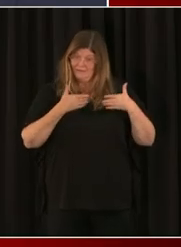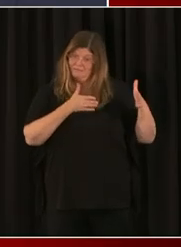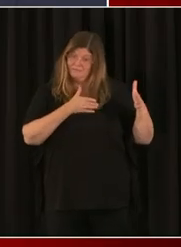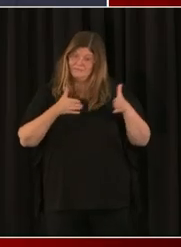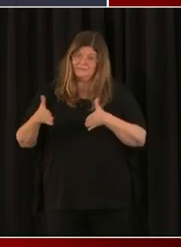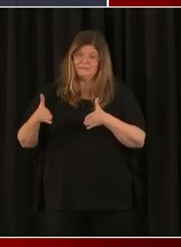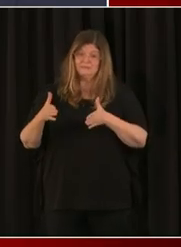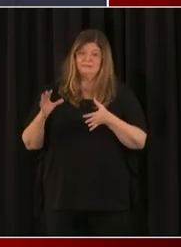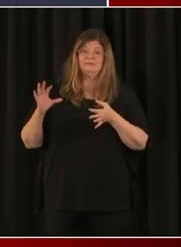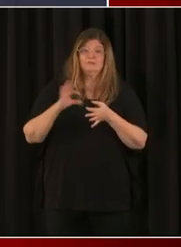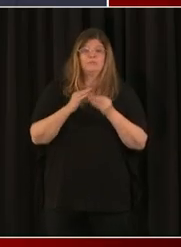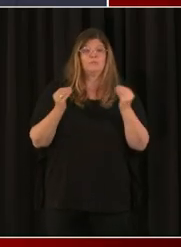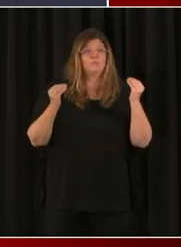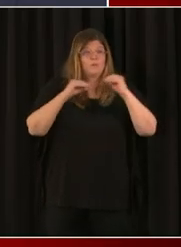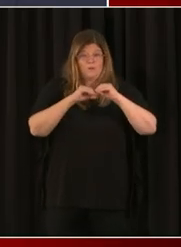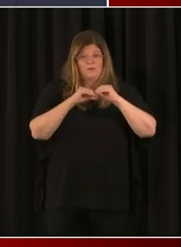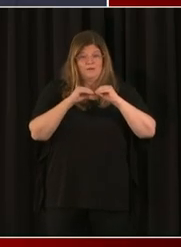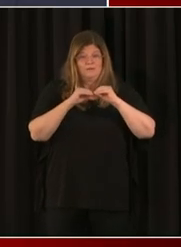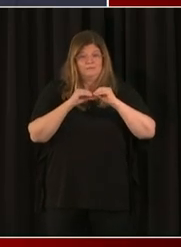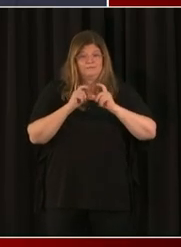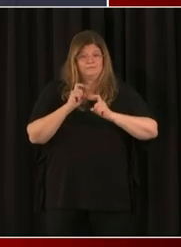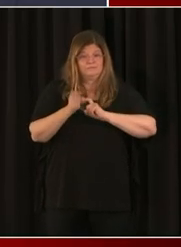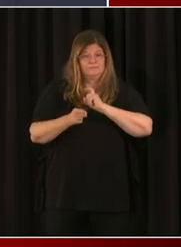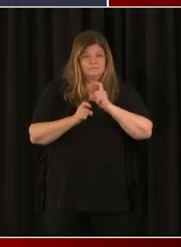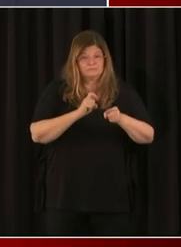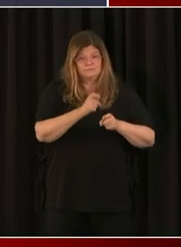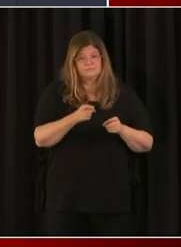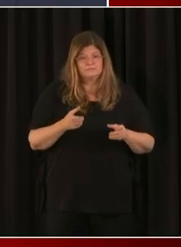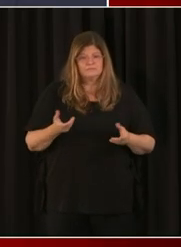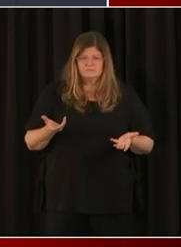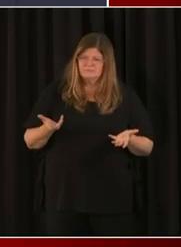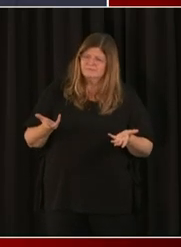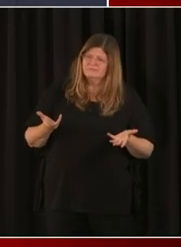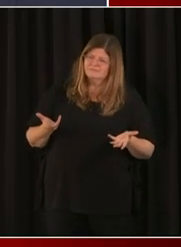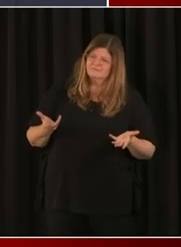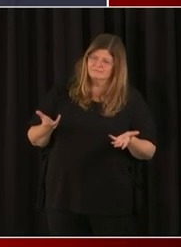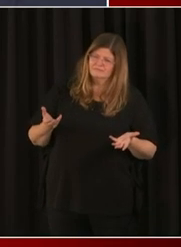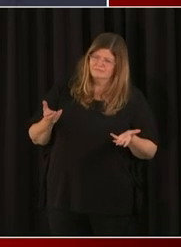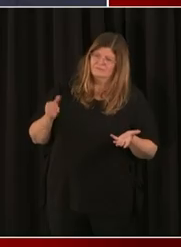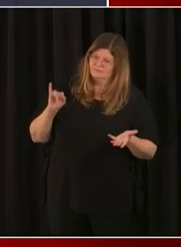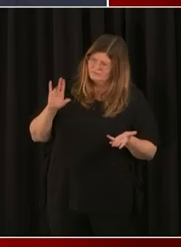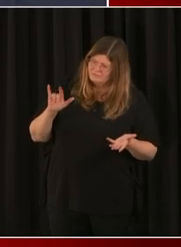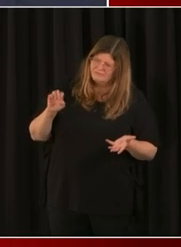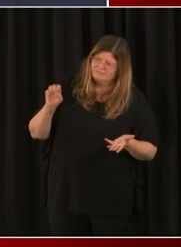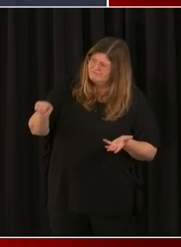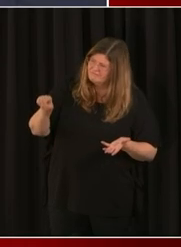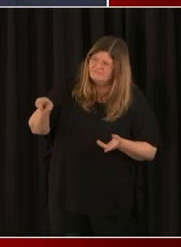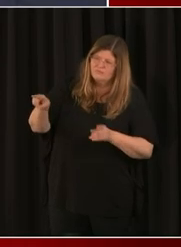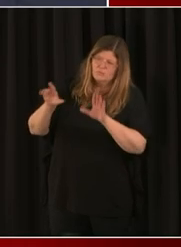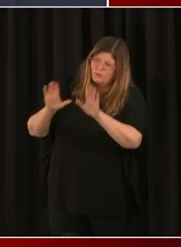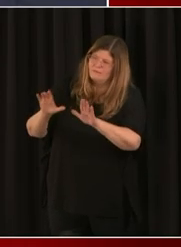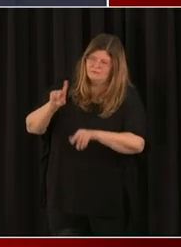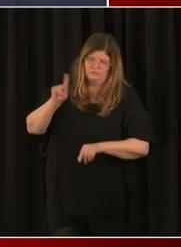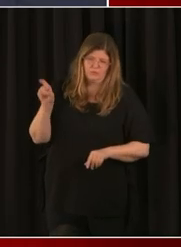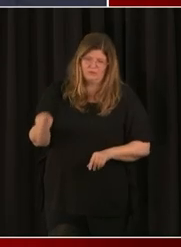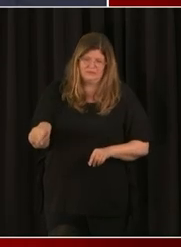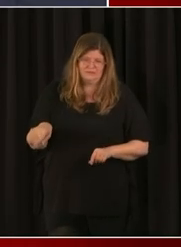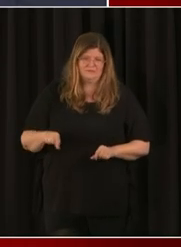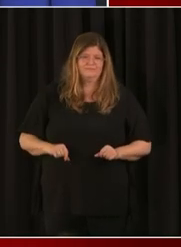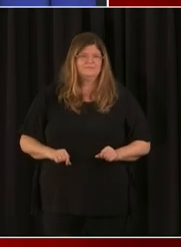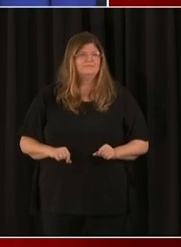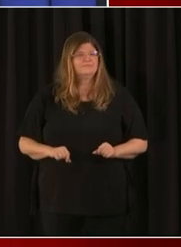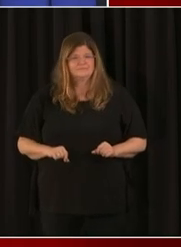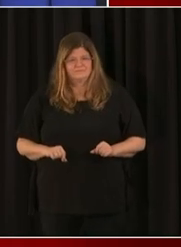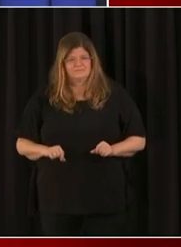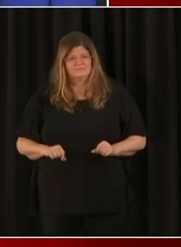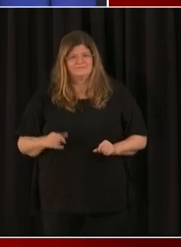to connect with more of the distributors and increase that number? Oh, absolutely, Julie. This is another excellent question. This is a fun day.